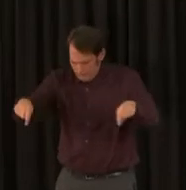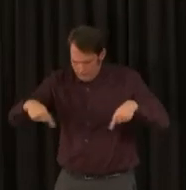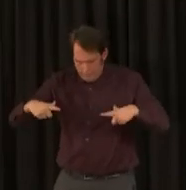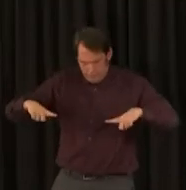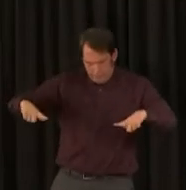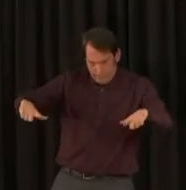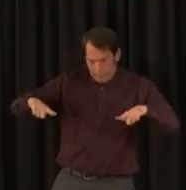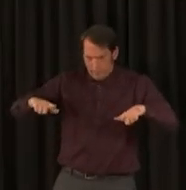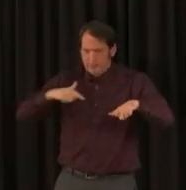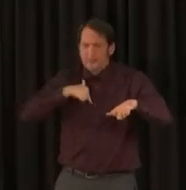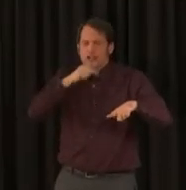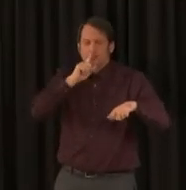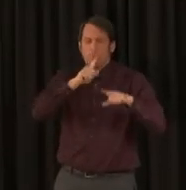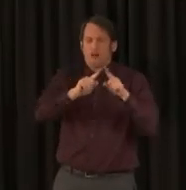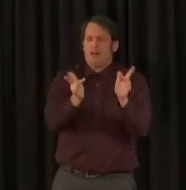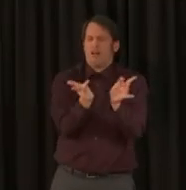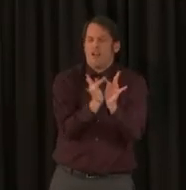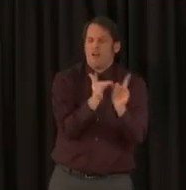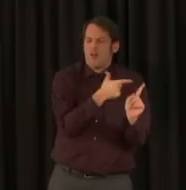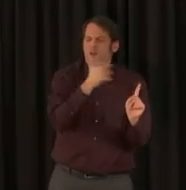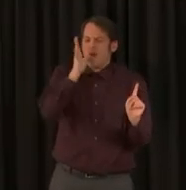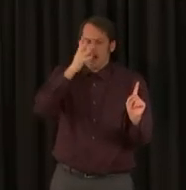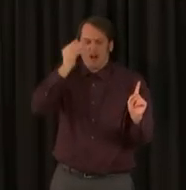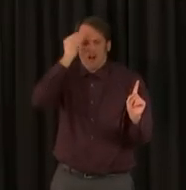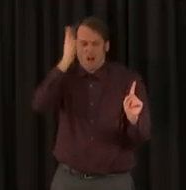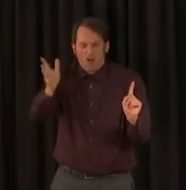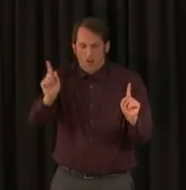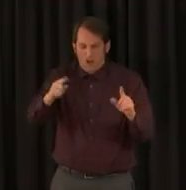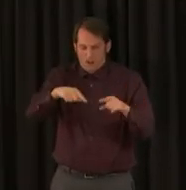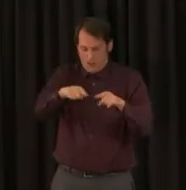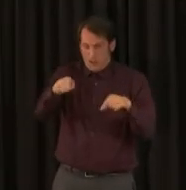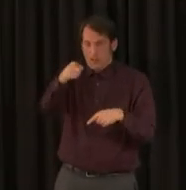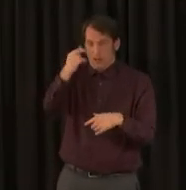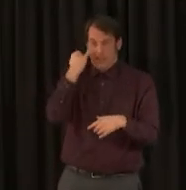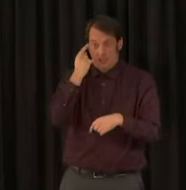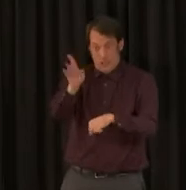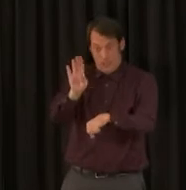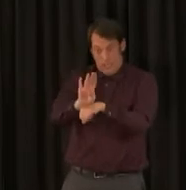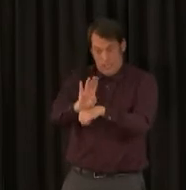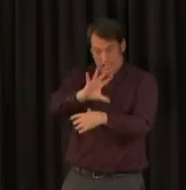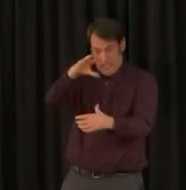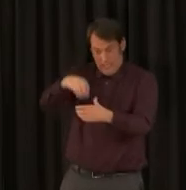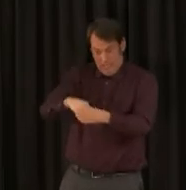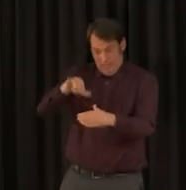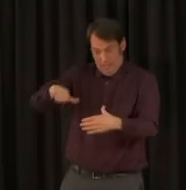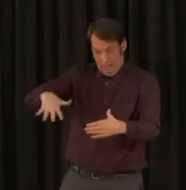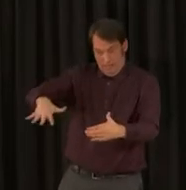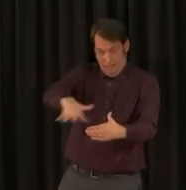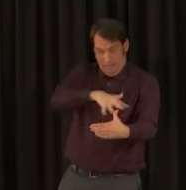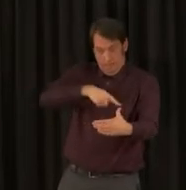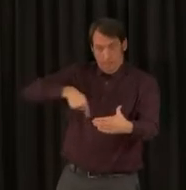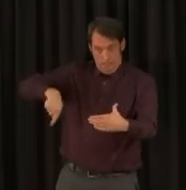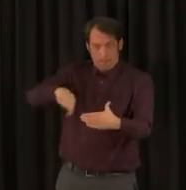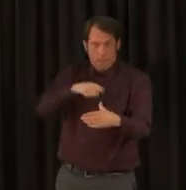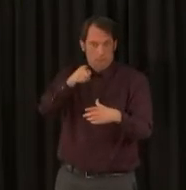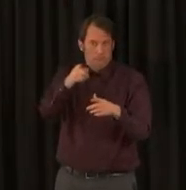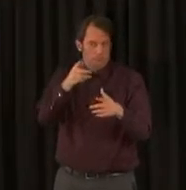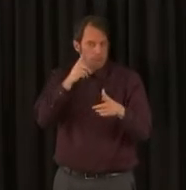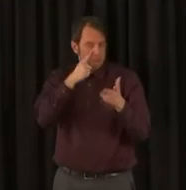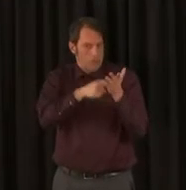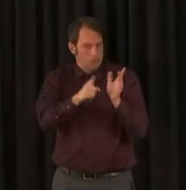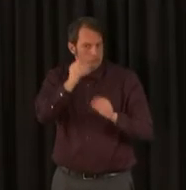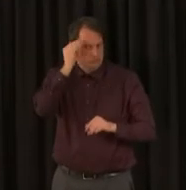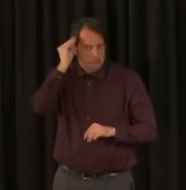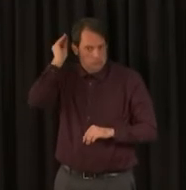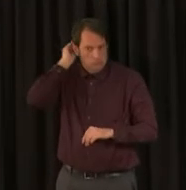to downtowndc.org and you can find those boundaries. Next slide. So as many of you know,